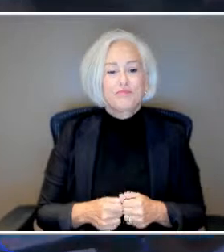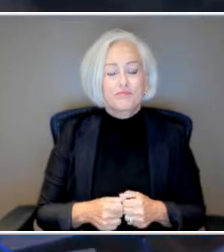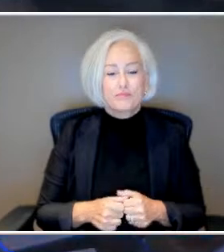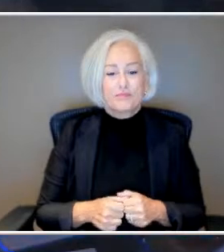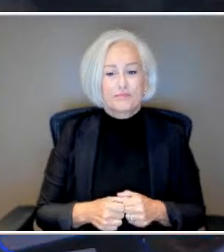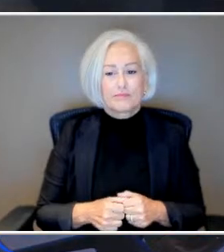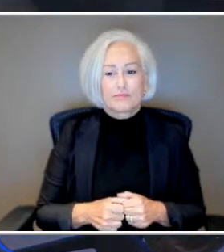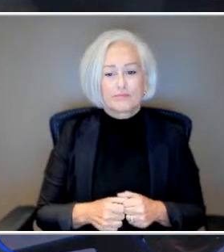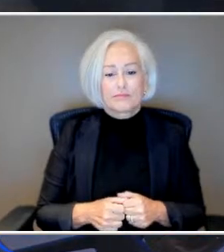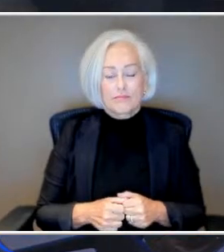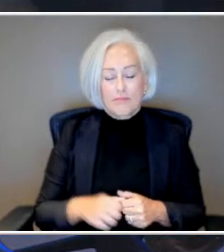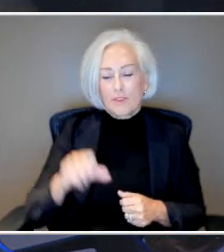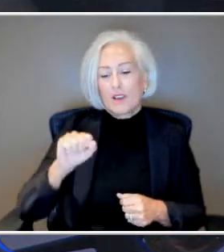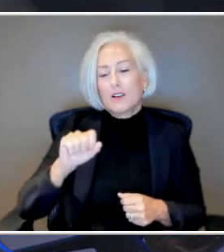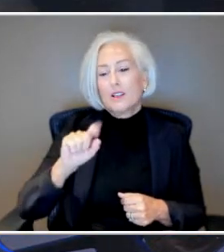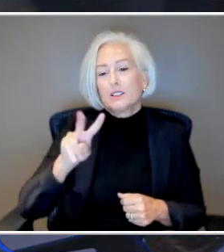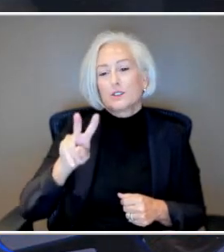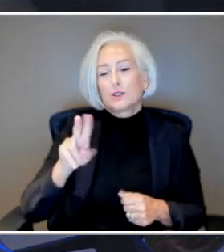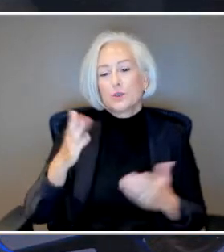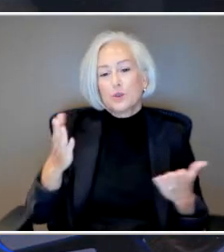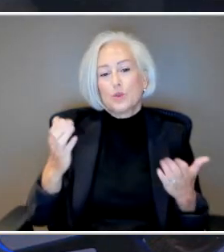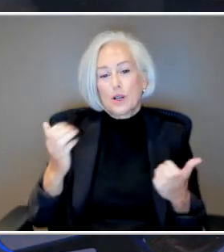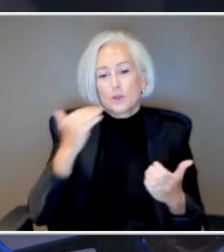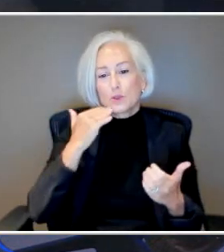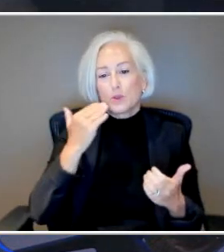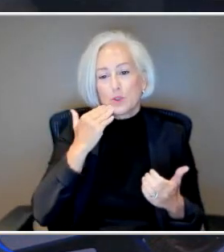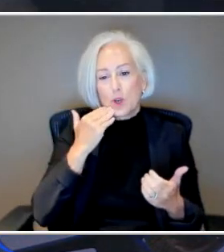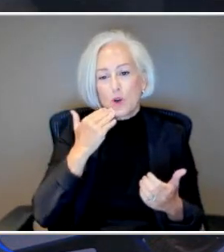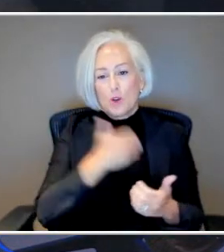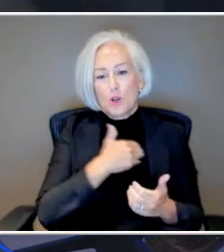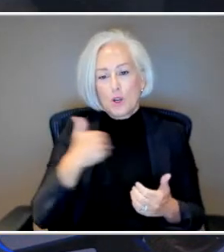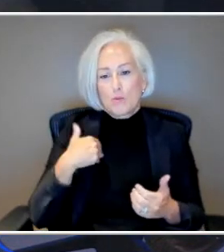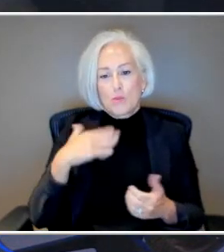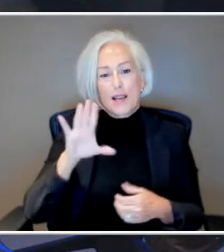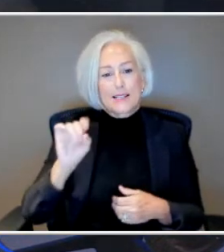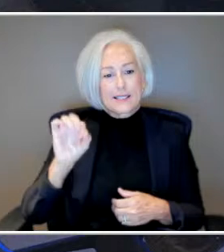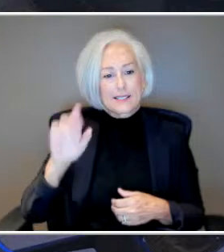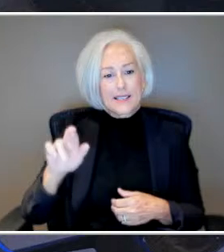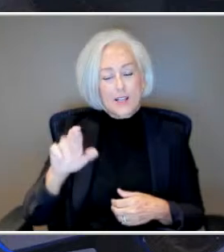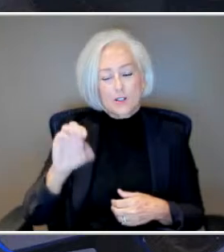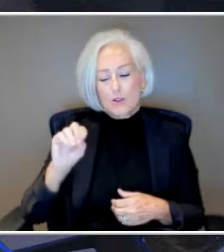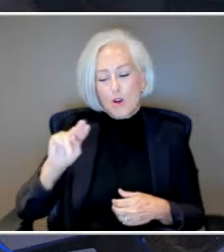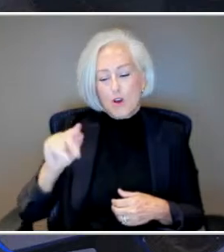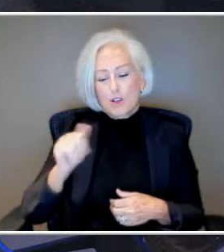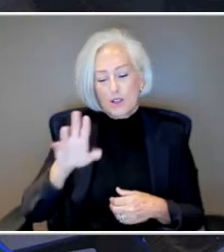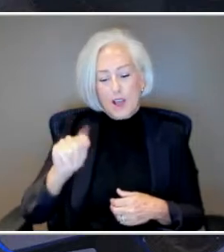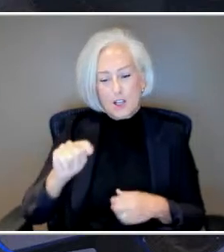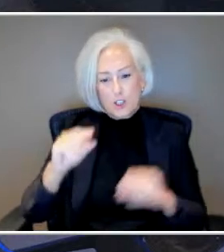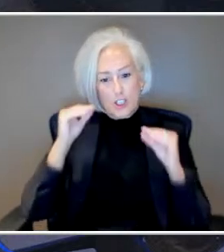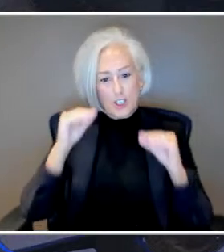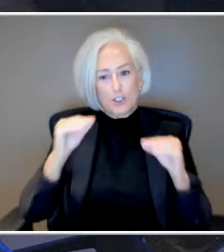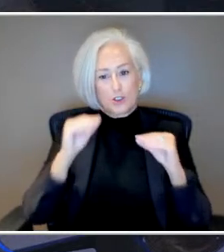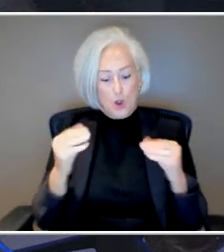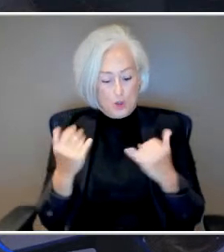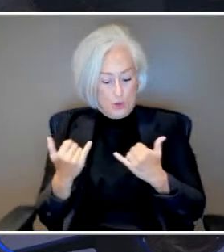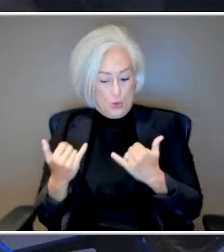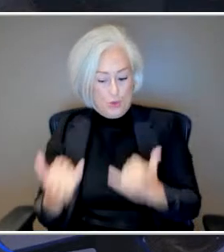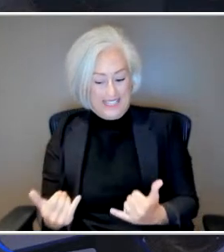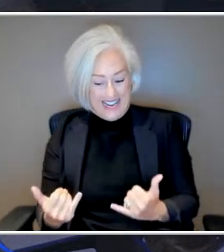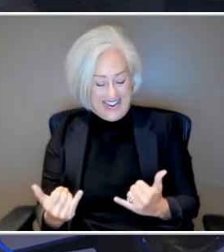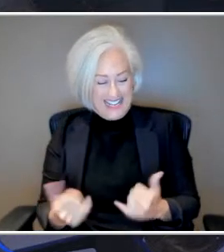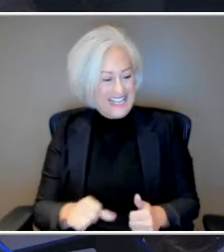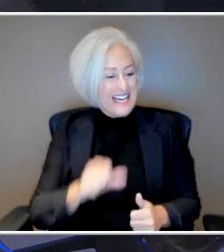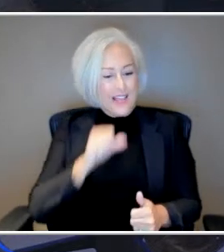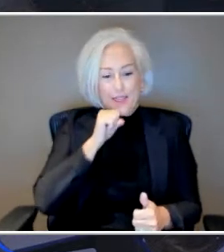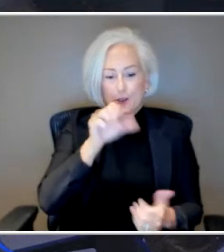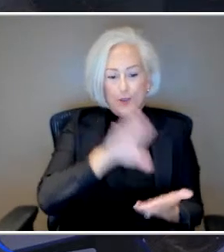Stu wants to know, what are breast surgical oncologists like yourself taught in training today that they were not taught back in the day